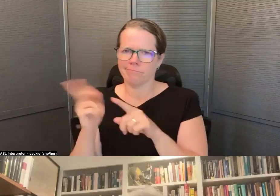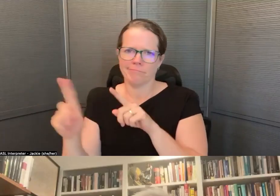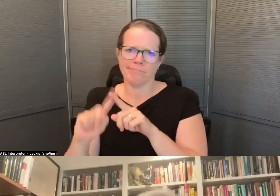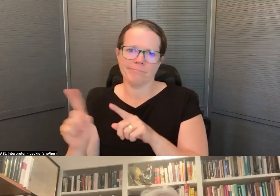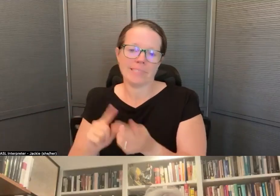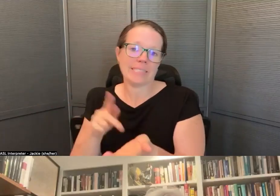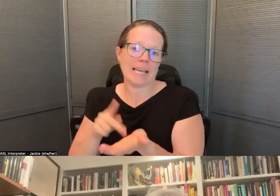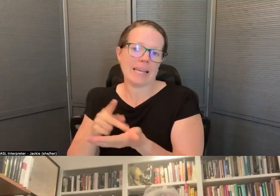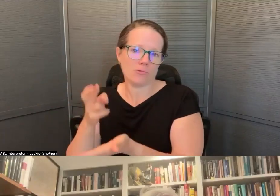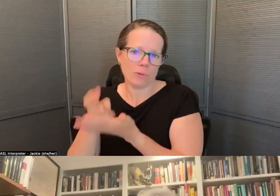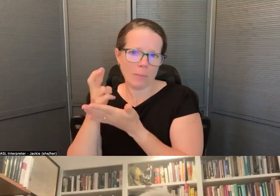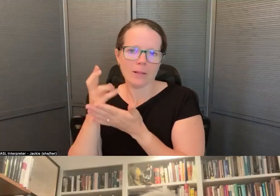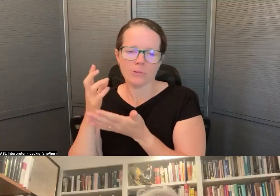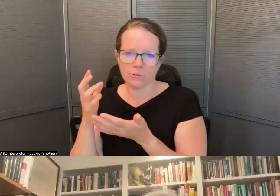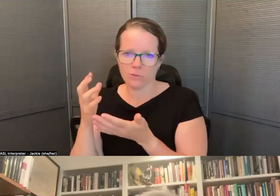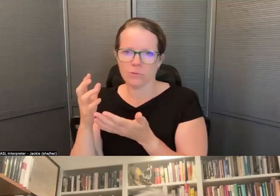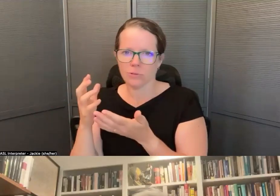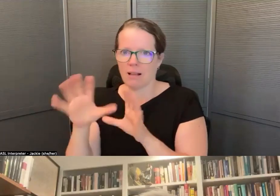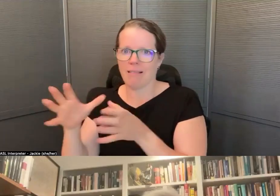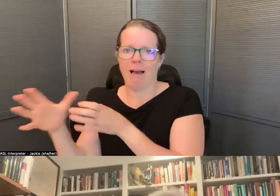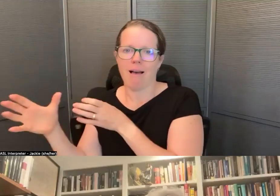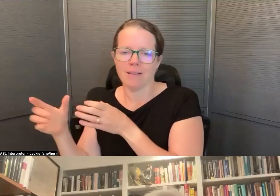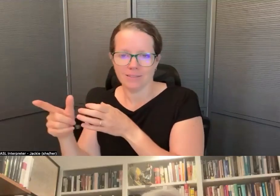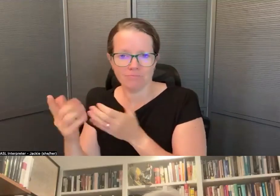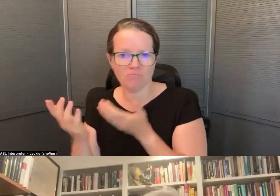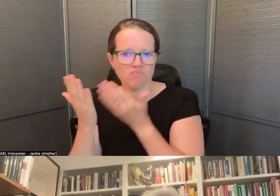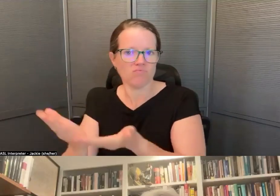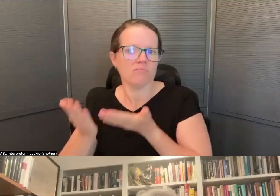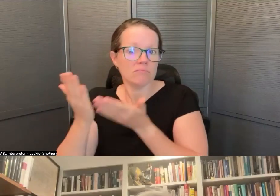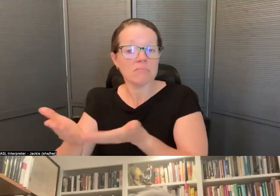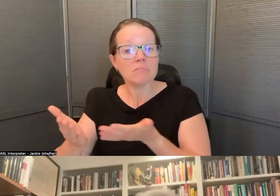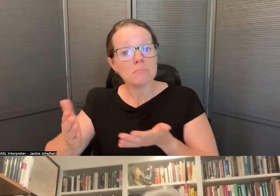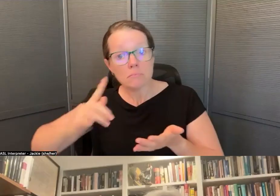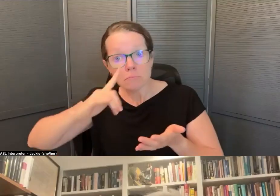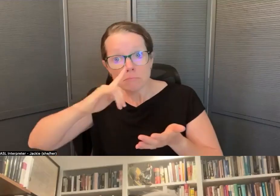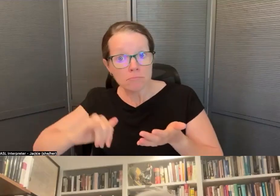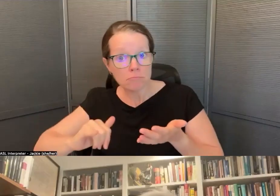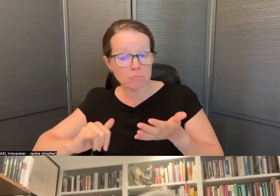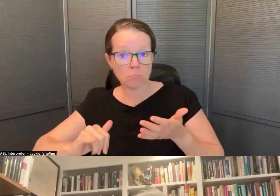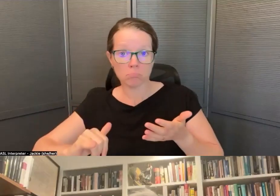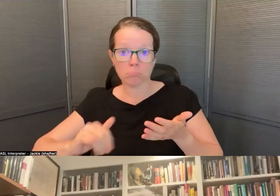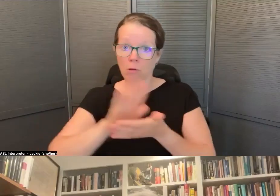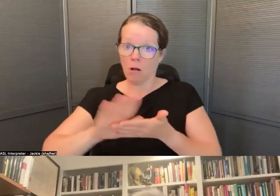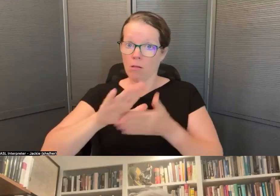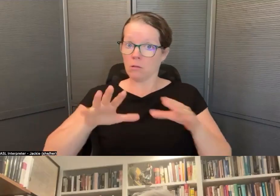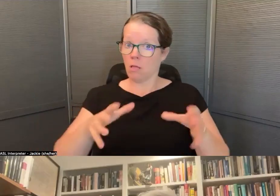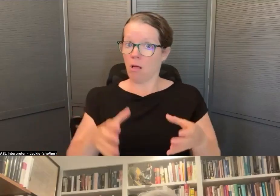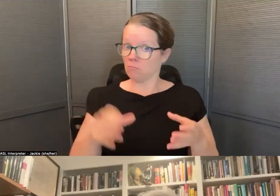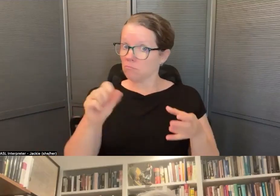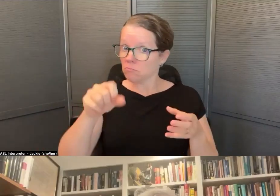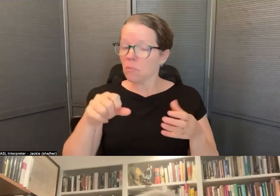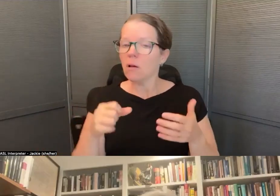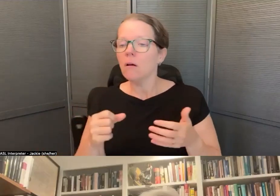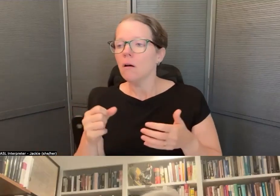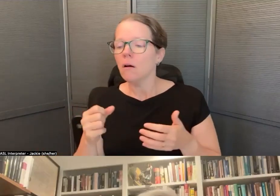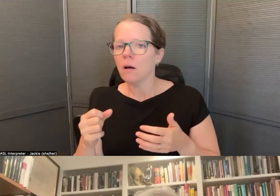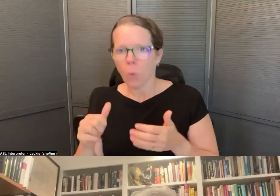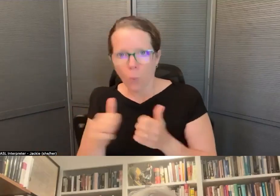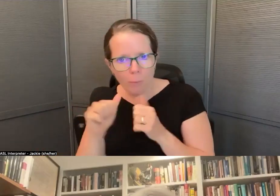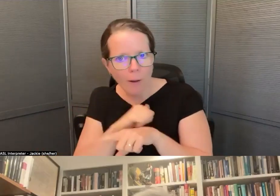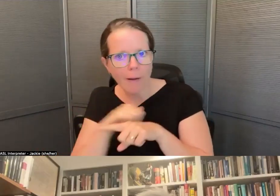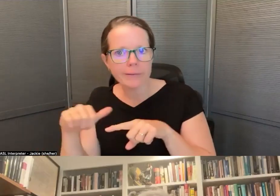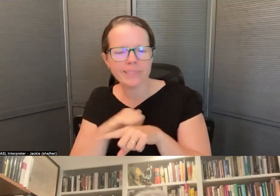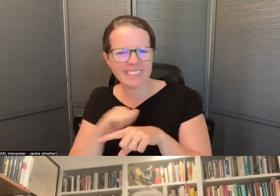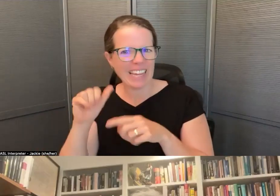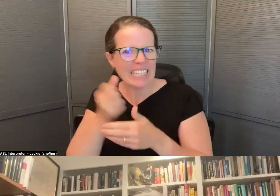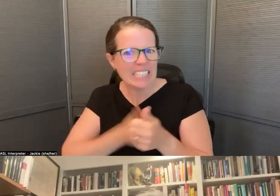psychiatric rehabilitation classes, kind of in the format of classes, but with practice and things like that each semester, and including